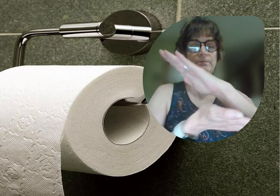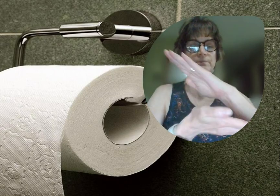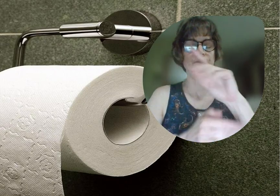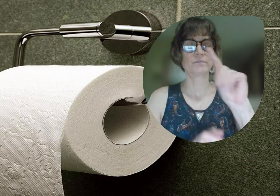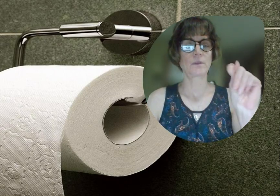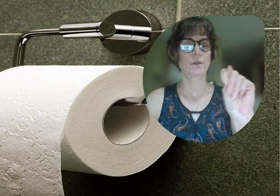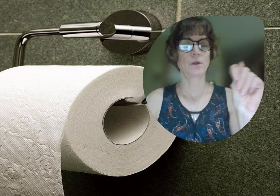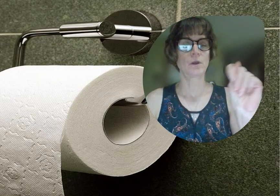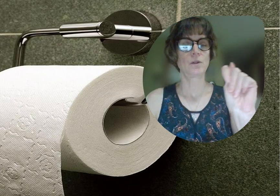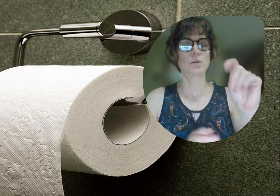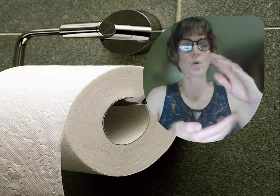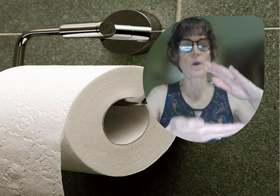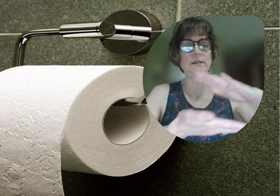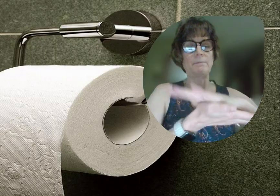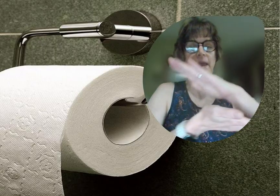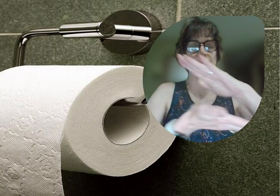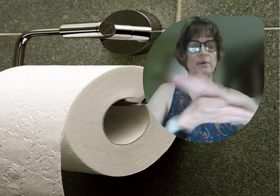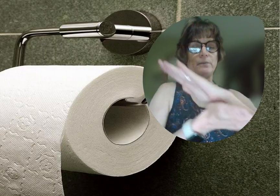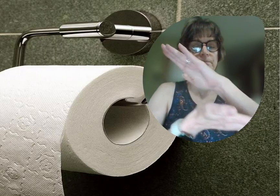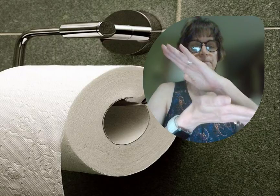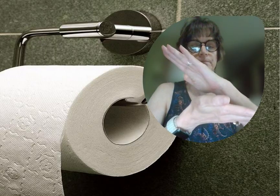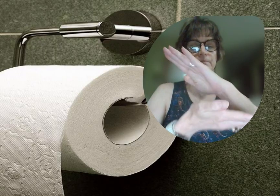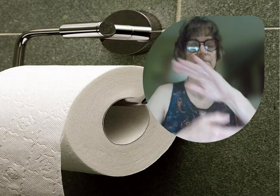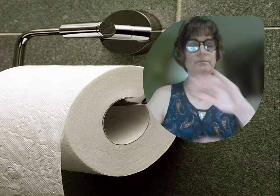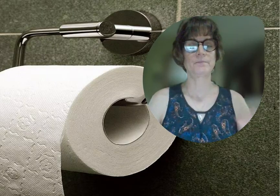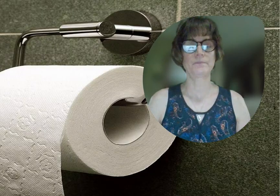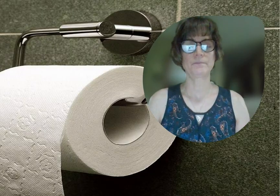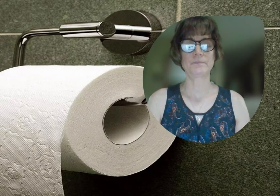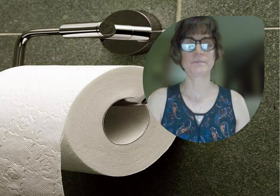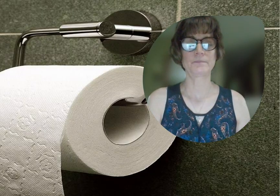paper. Toilet paper.